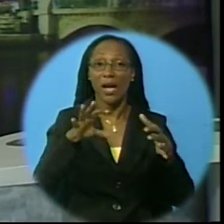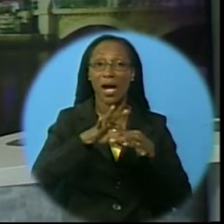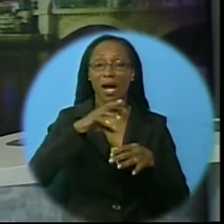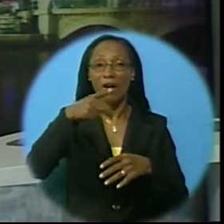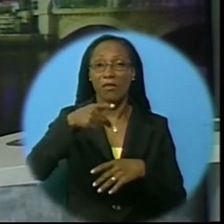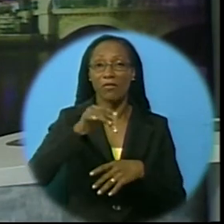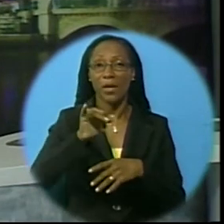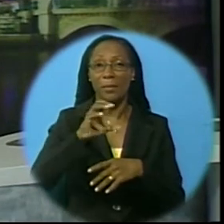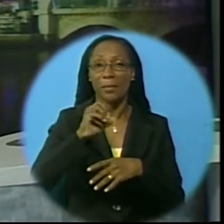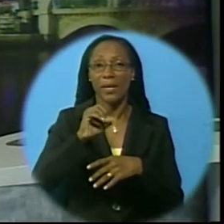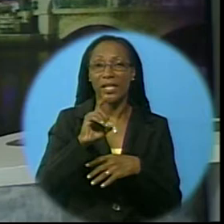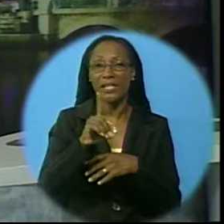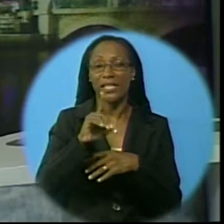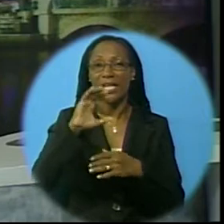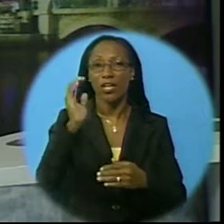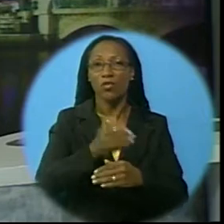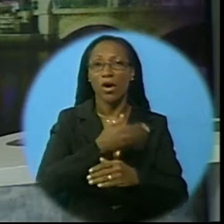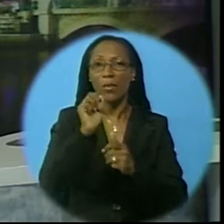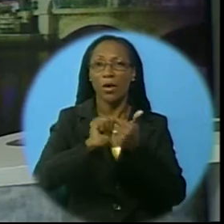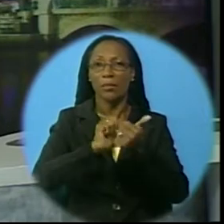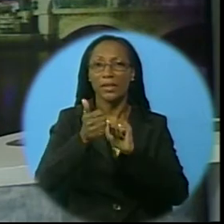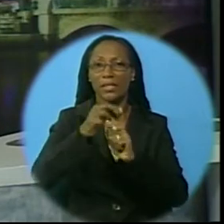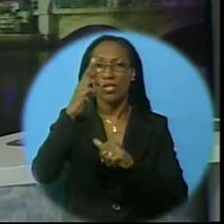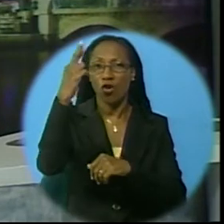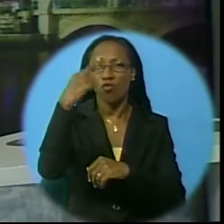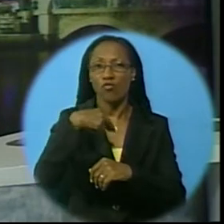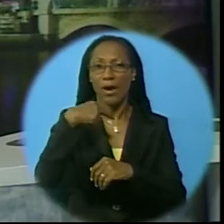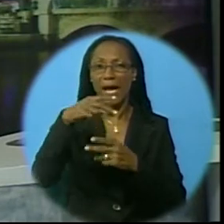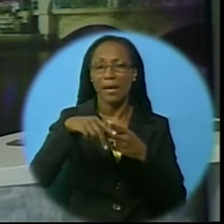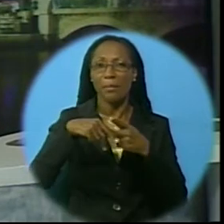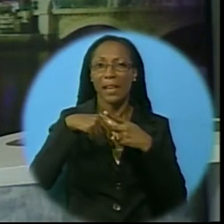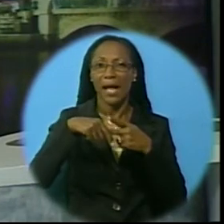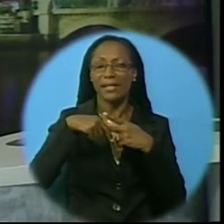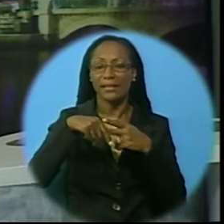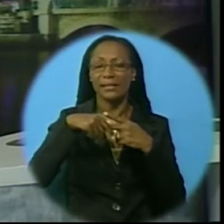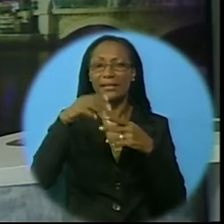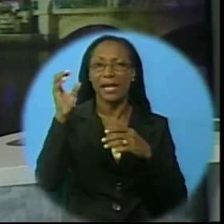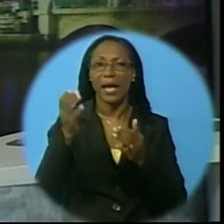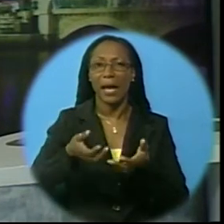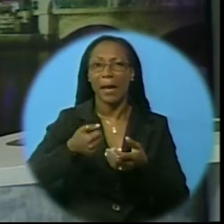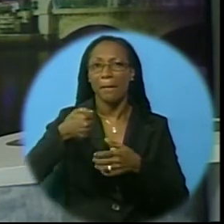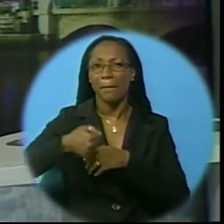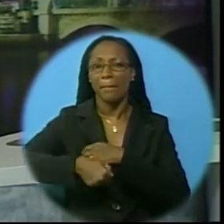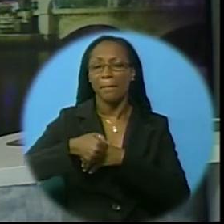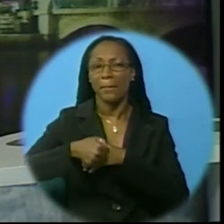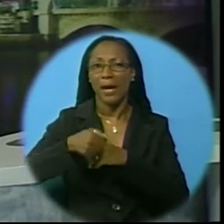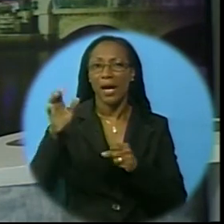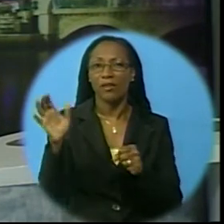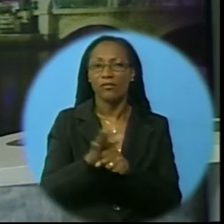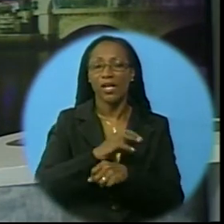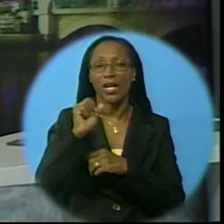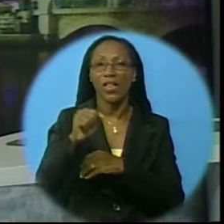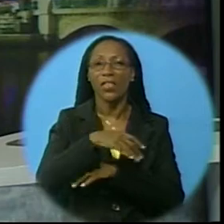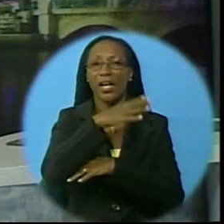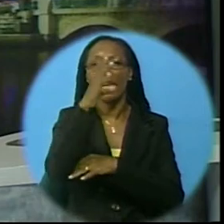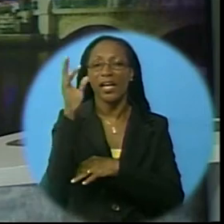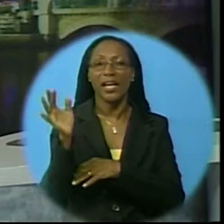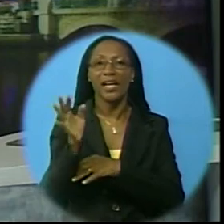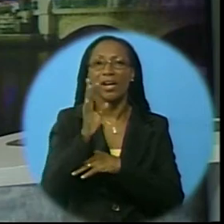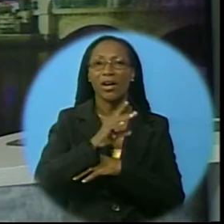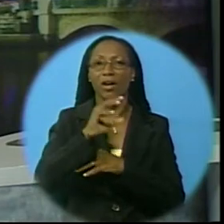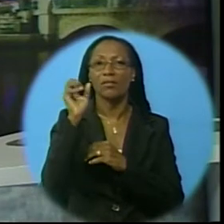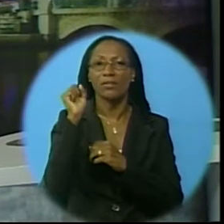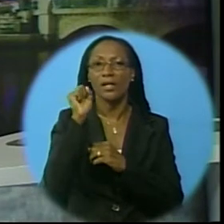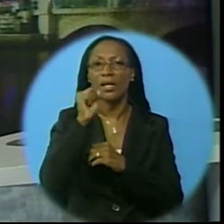Red Plastic Bag, filled the air of the Parkinson Memorial School as the Pinelands Creative Workshop hosted a multimedia